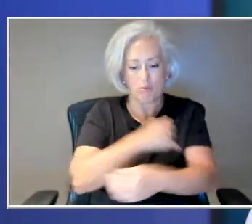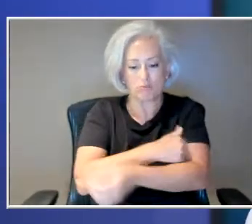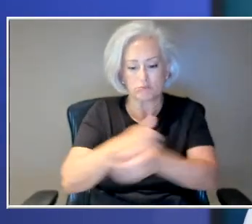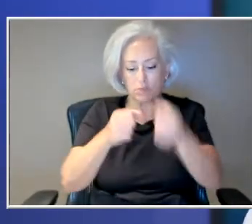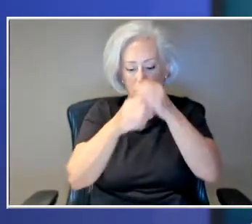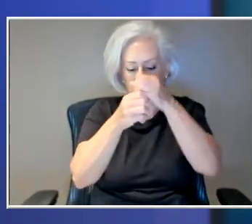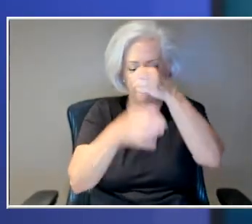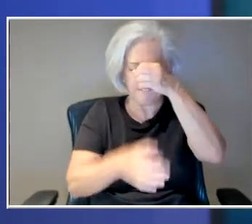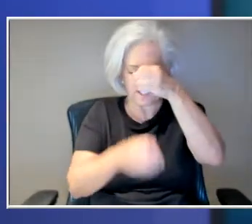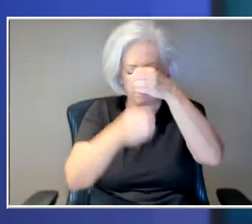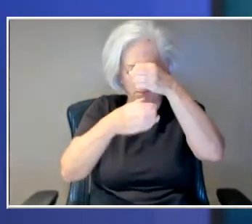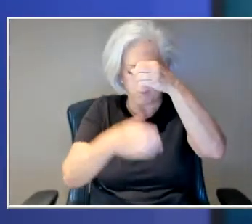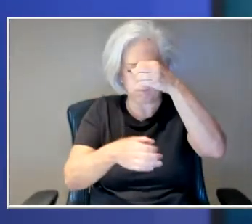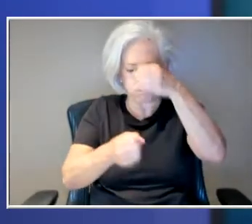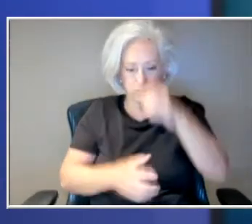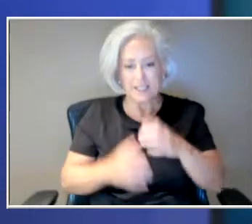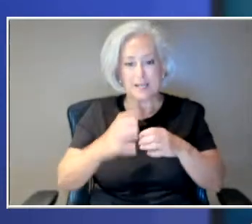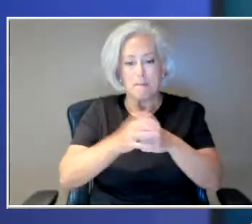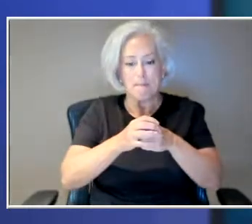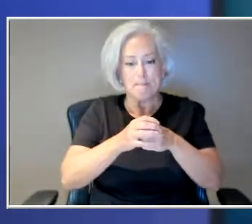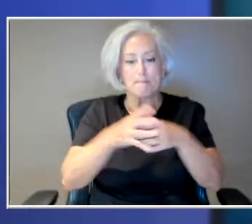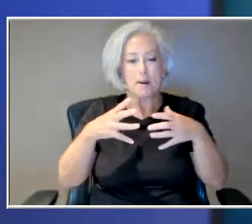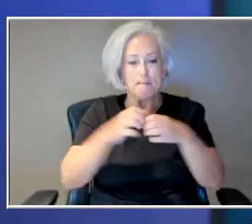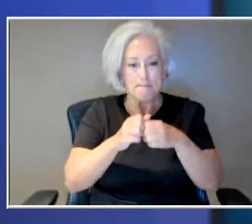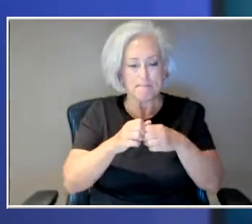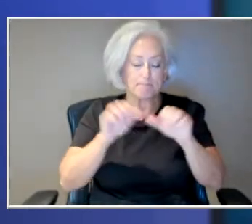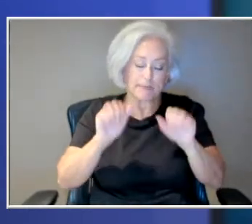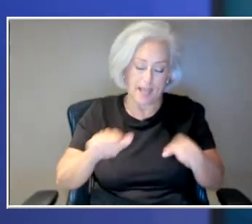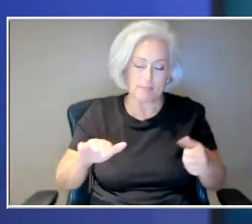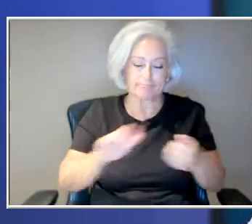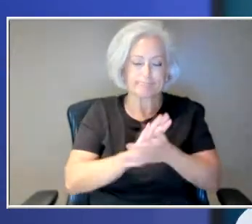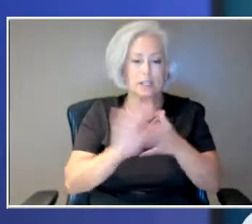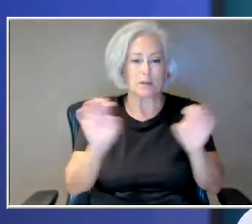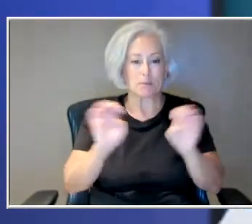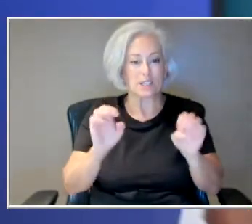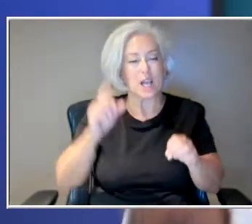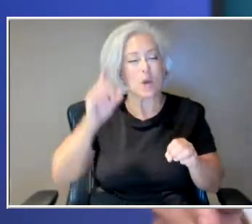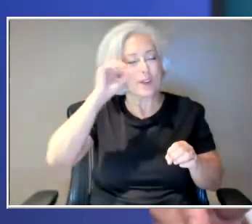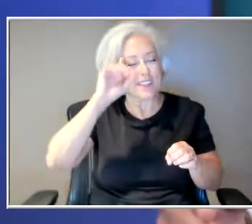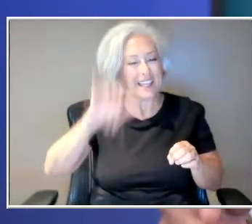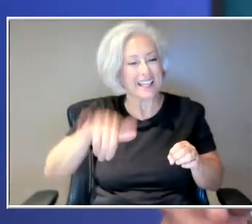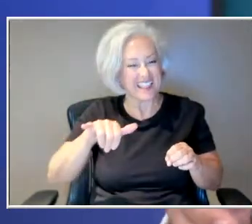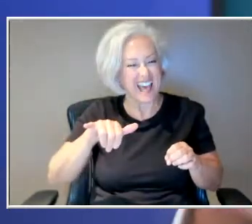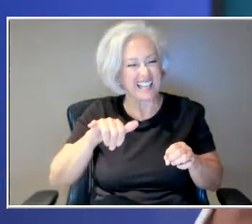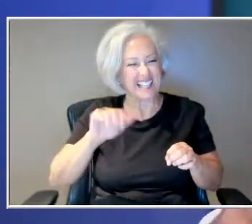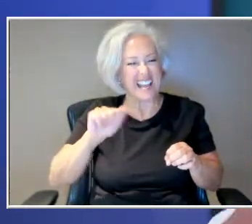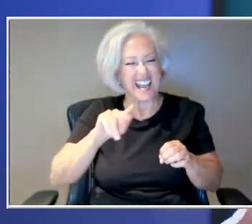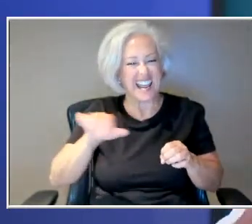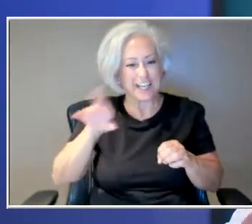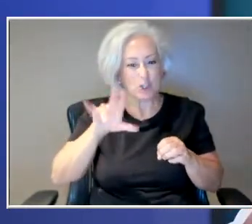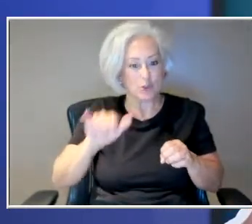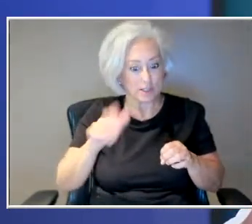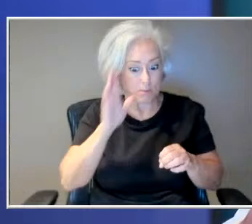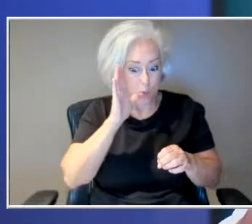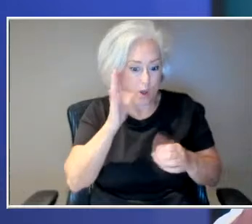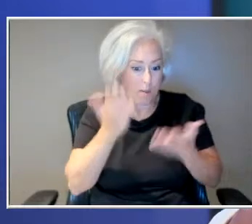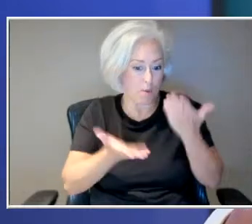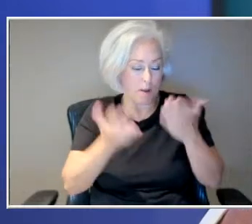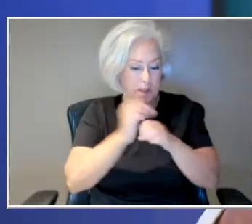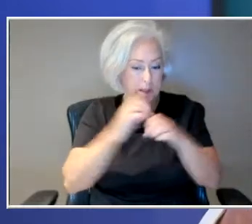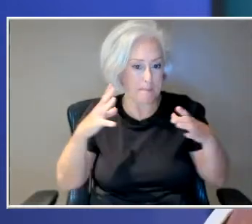that aneurysm was going to go any day now, and that activity tipped it over the edge. If you didn't do that